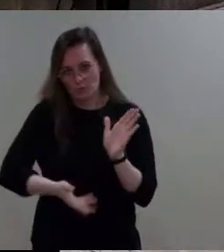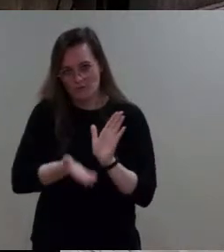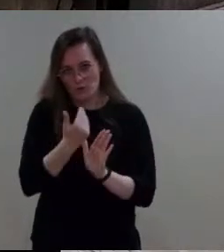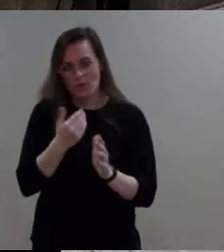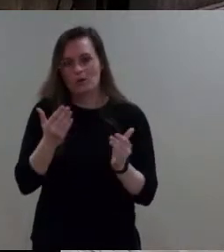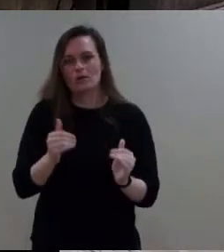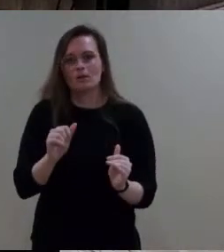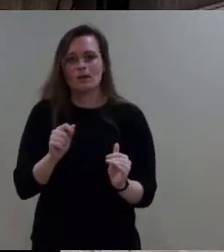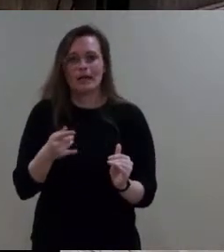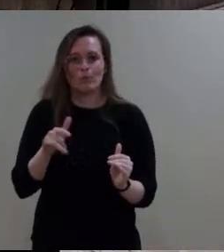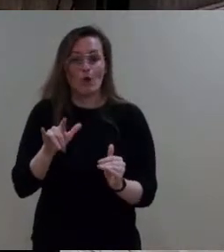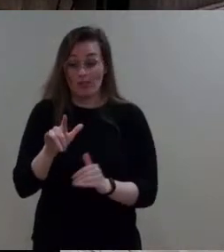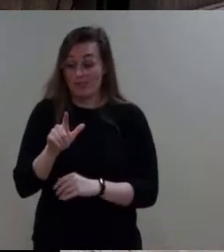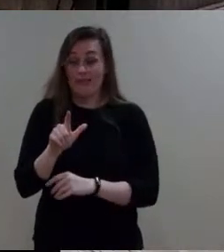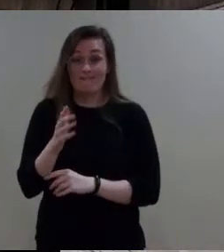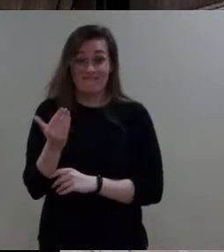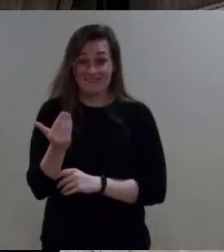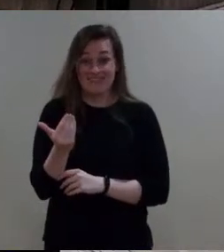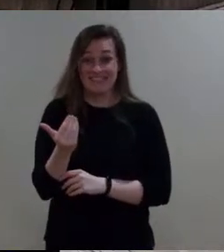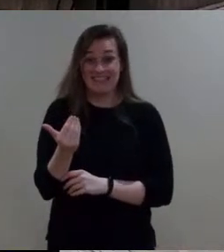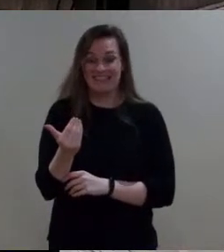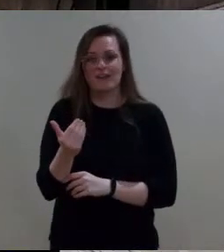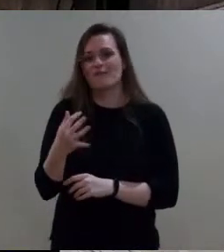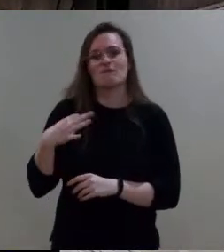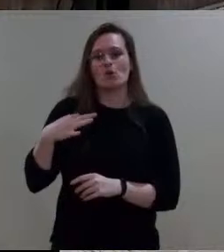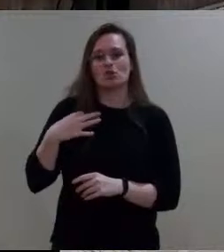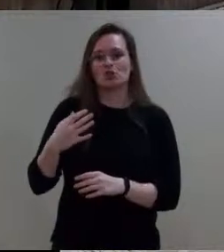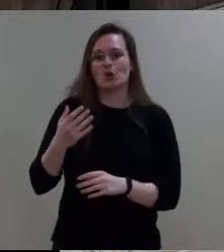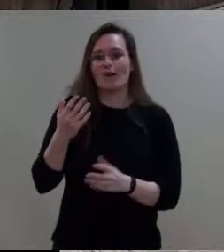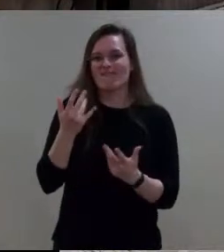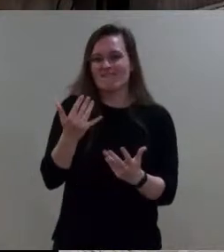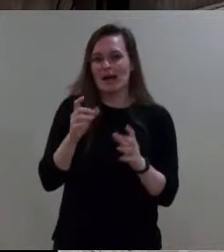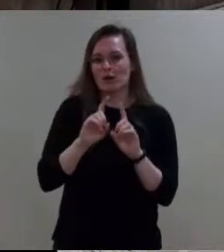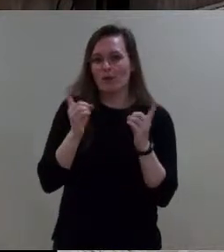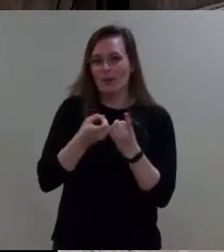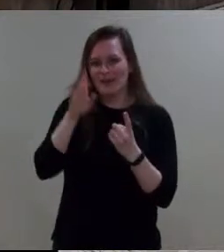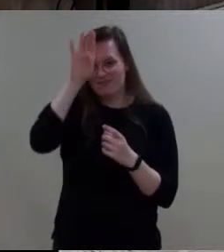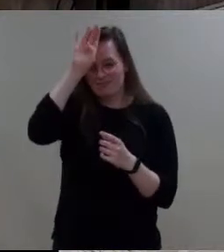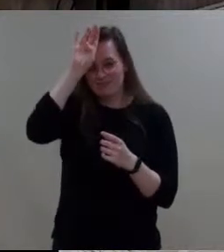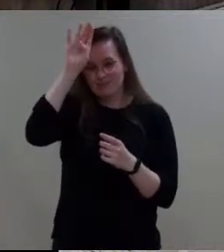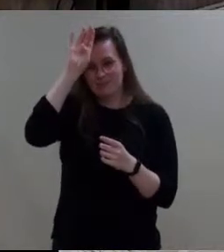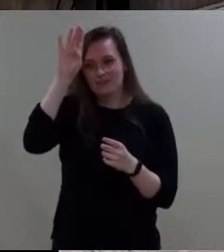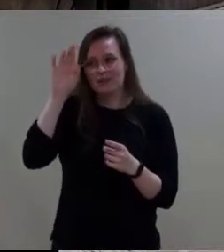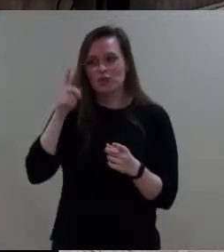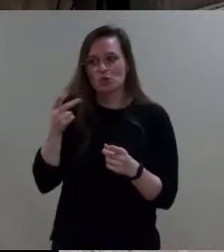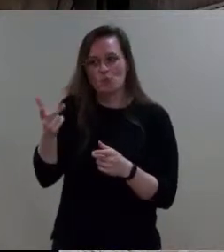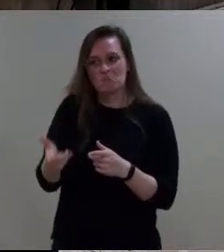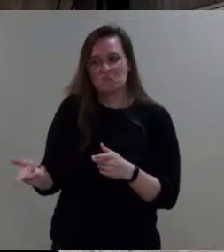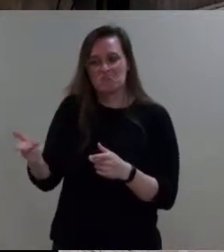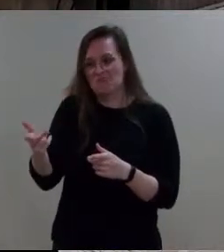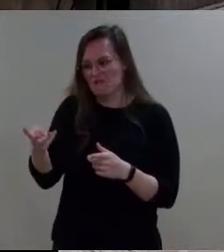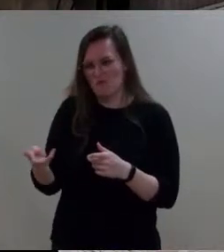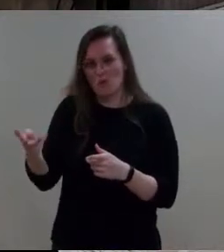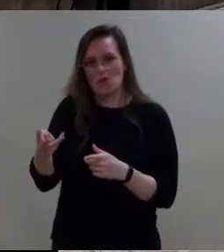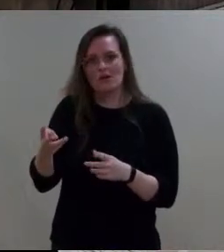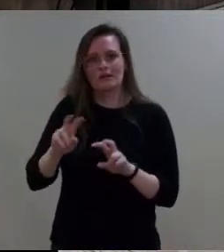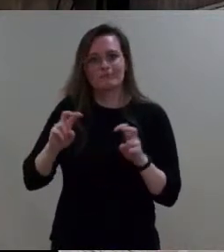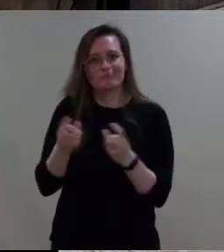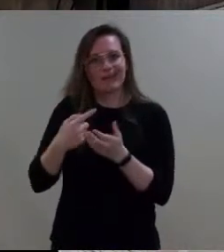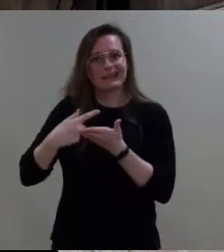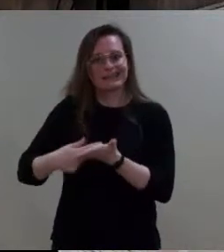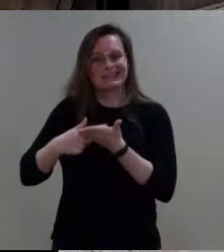Kentville Volunteer Fire Department. This was a meeting with CAO Lawrence and Councillors Gerard and Zabian to discuss the service agreement